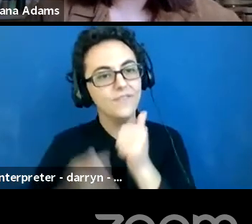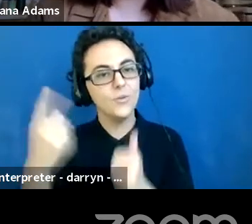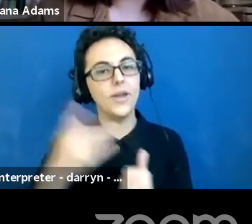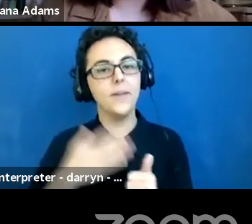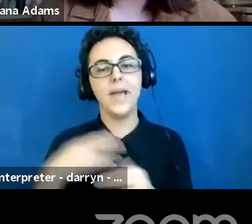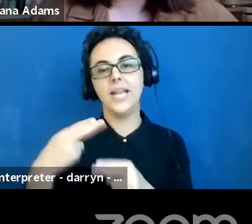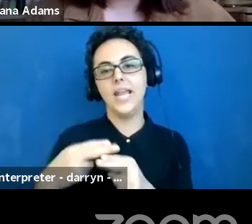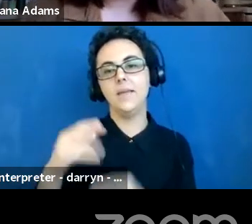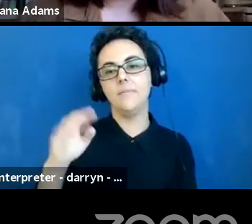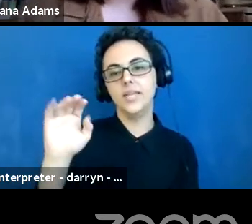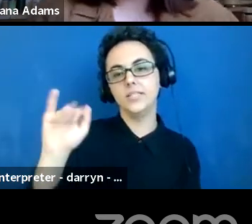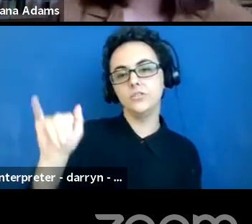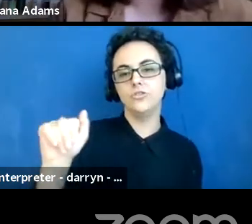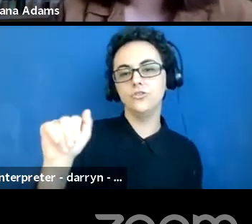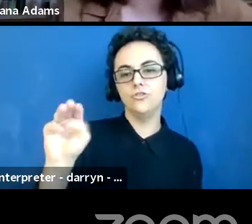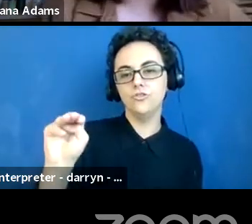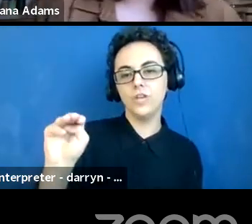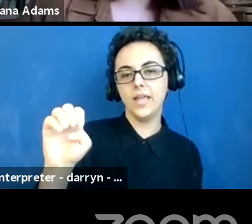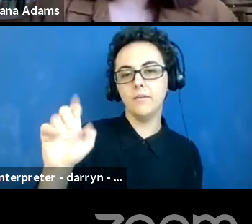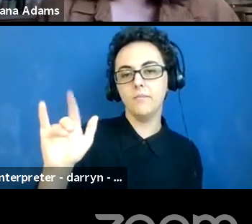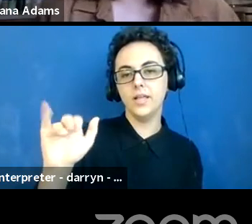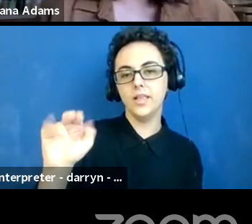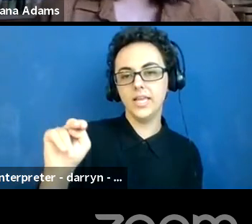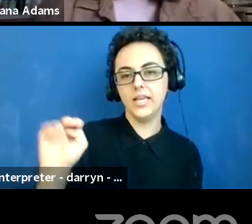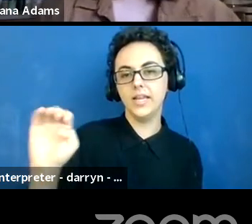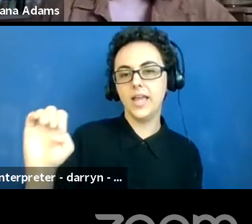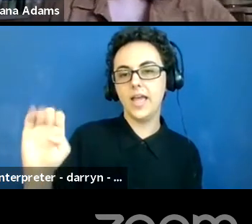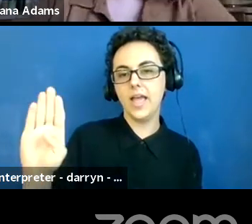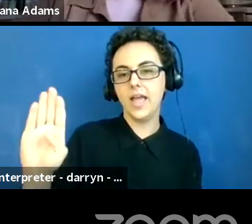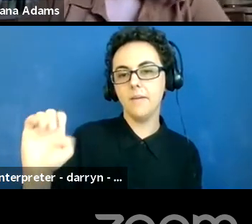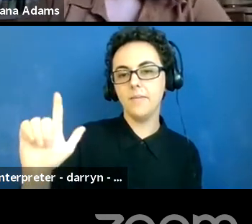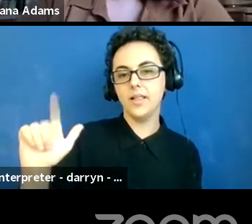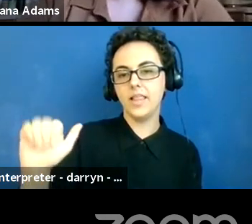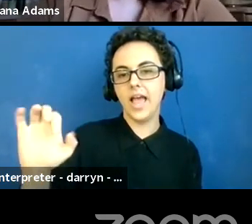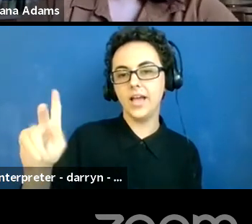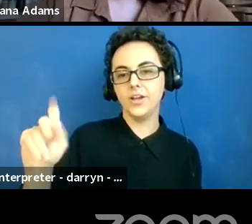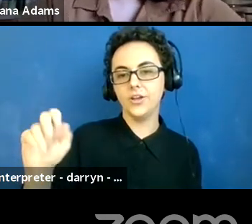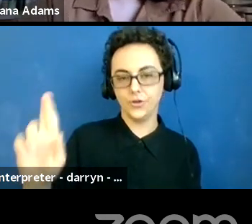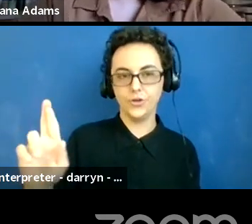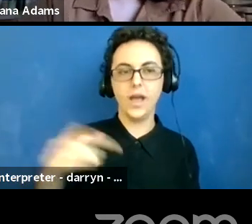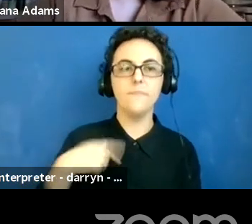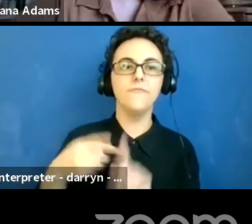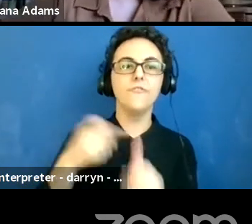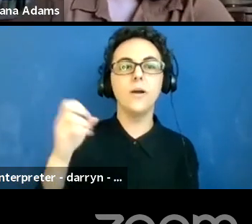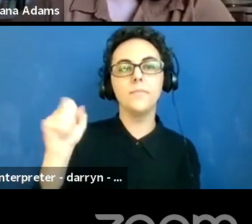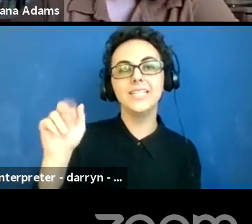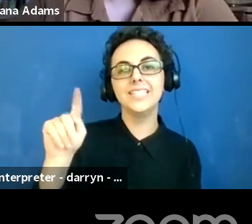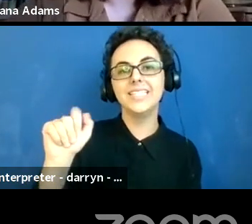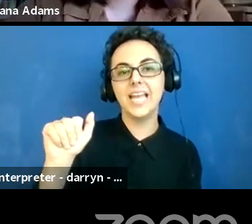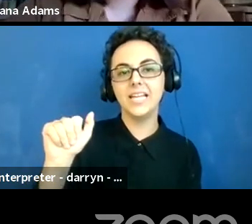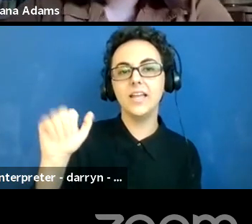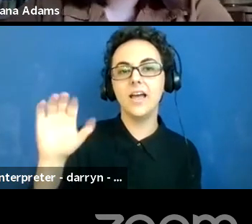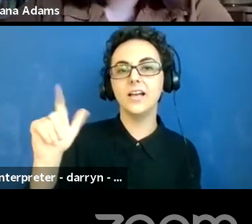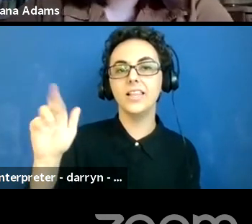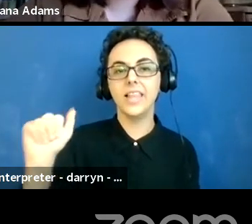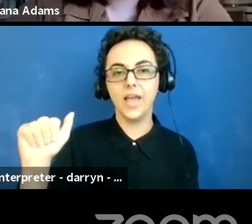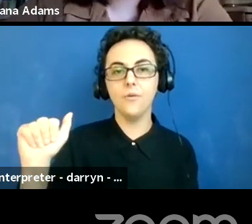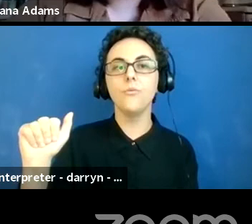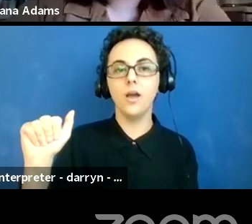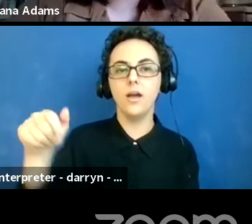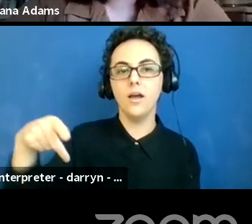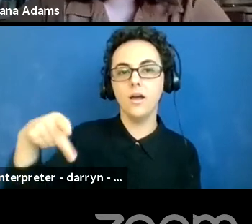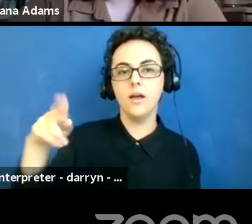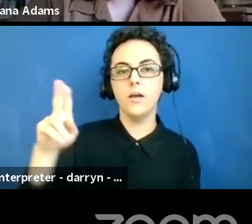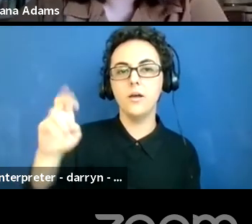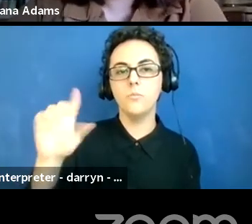Jamelyn Ebelacker. I am from Santa Clara Pueblo. My pronouns are she and her.